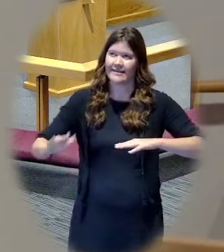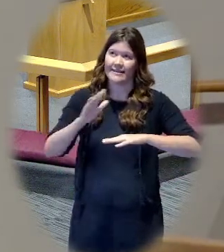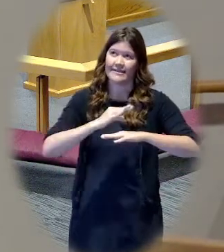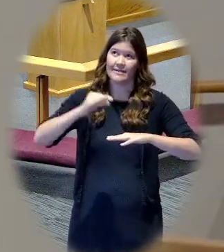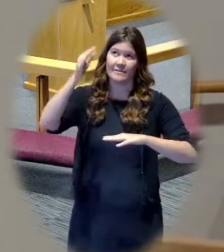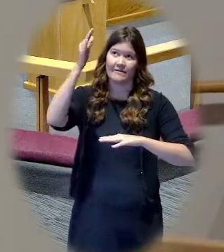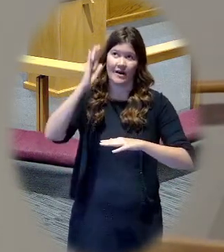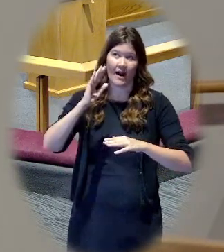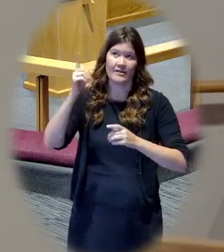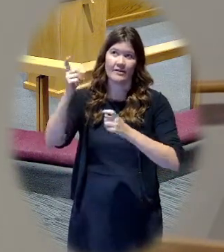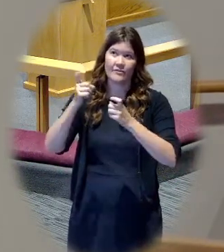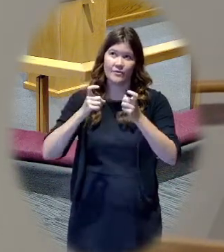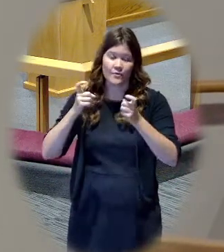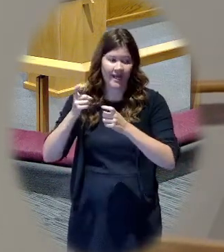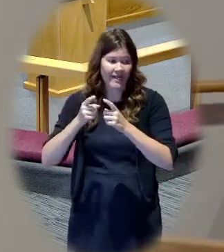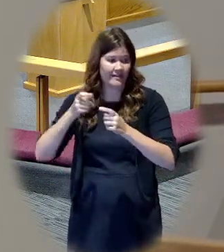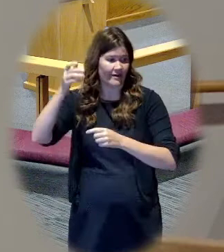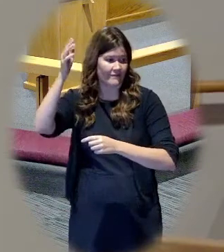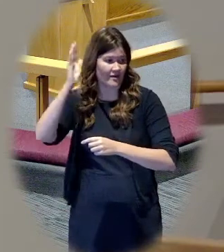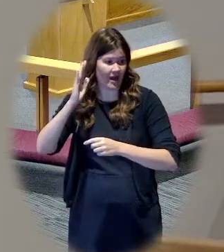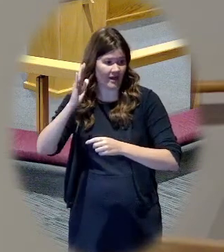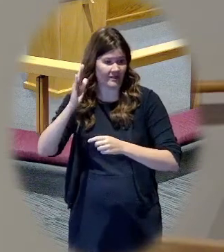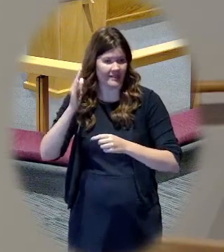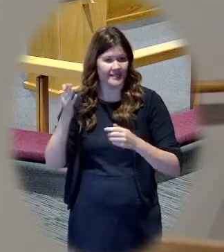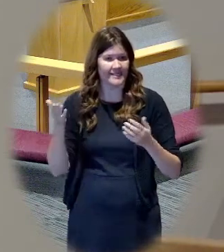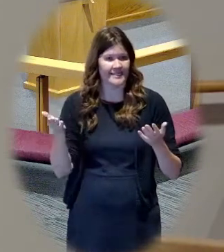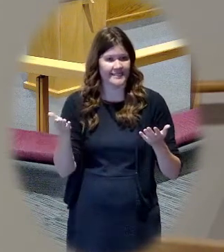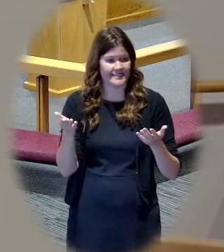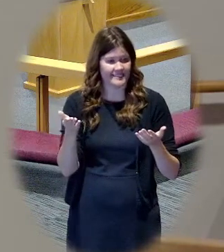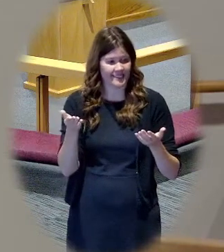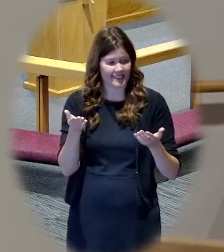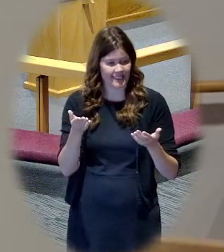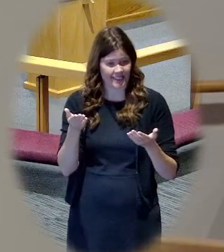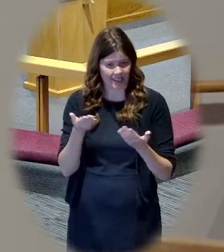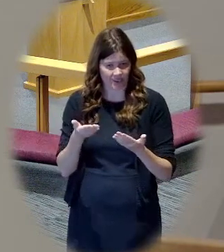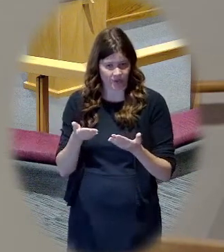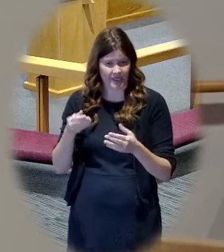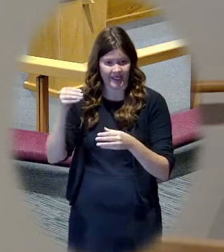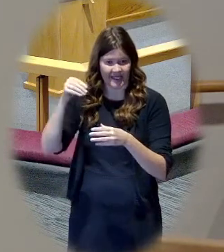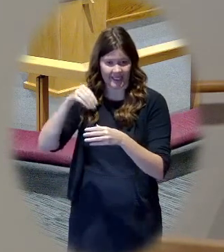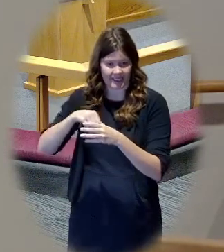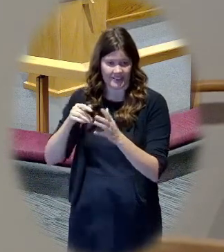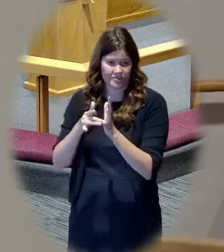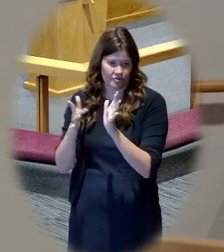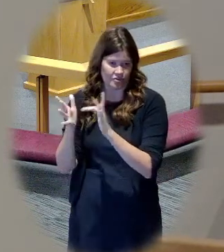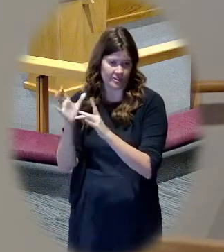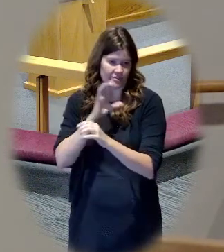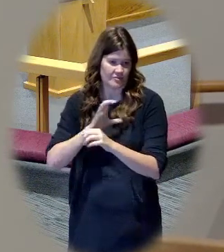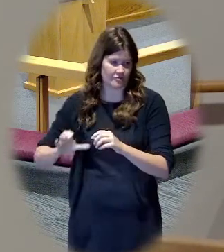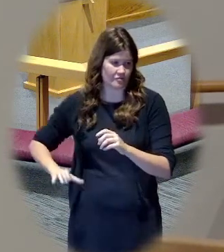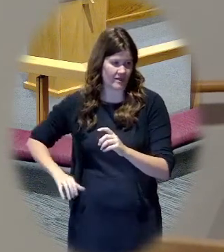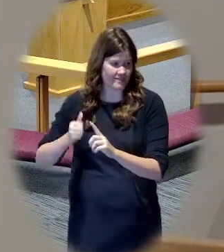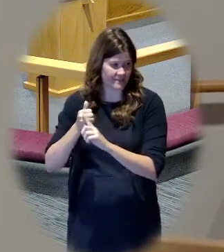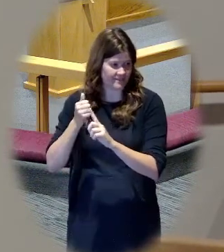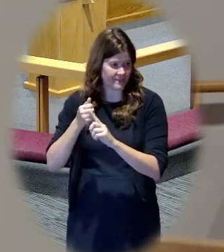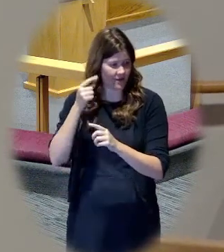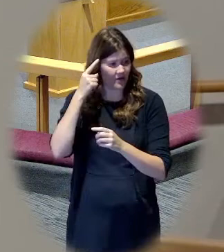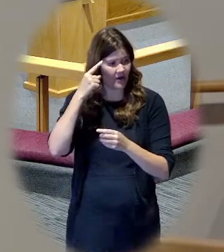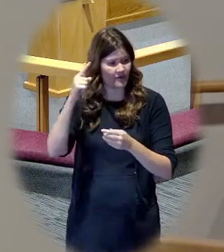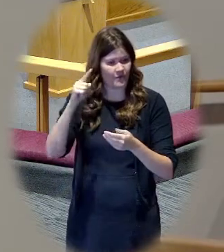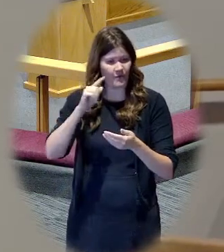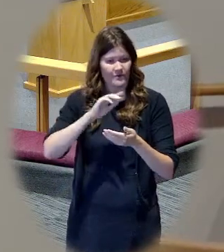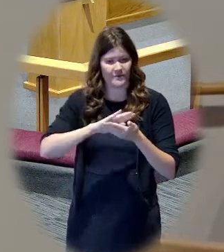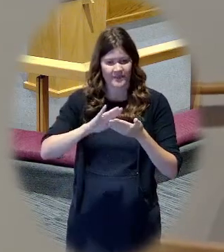the reign of God, is in our midst in the person of Jesus for the cleansing of the